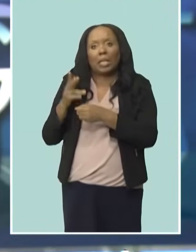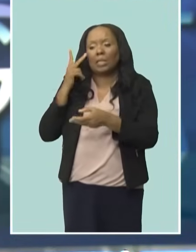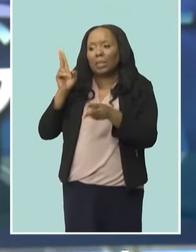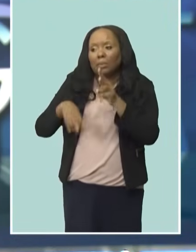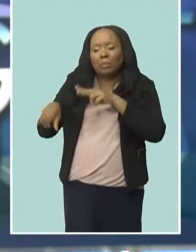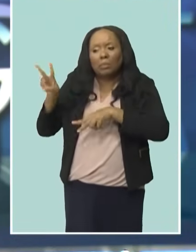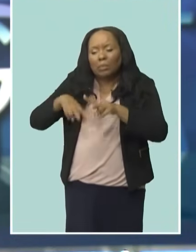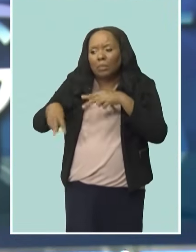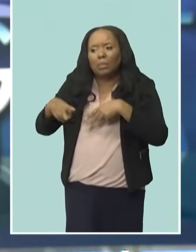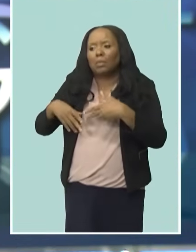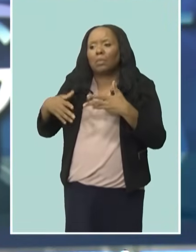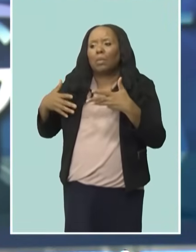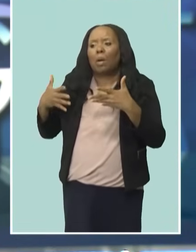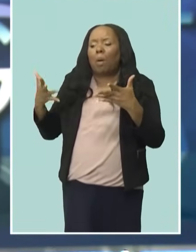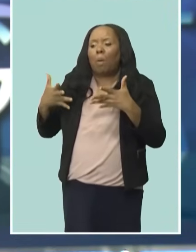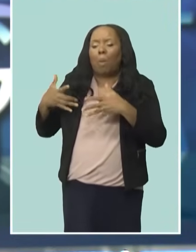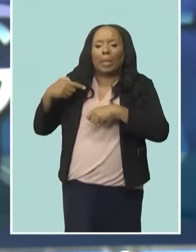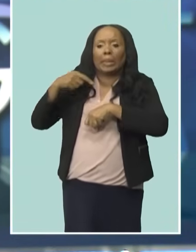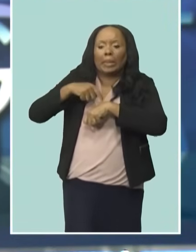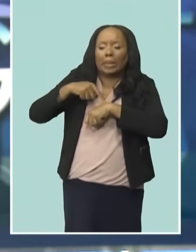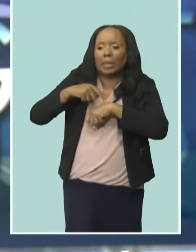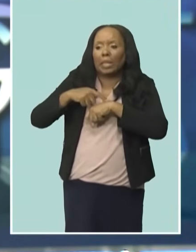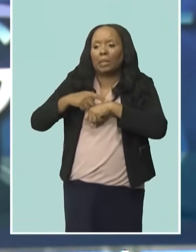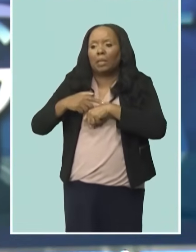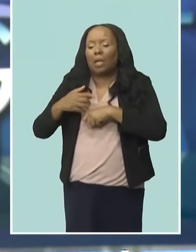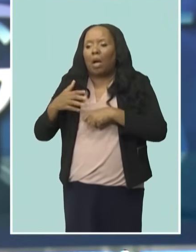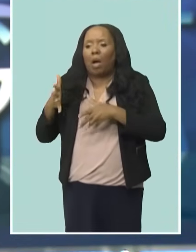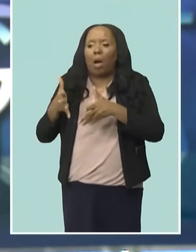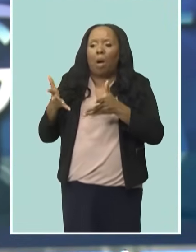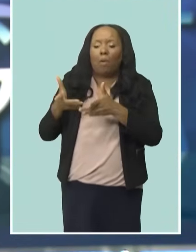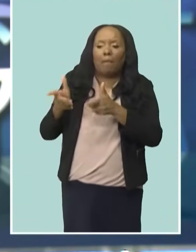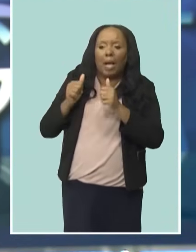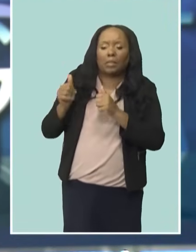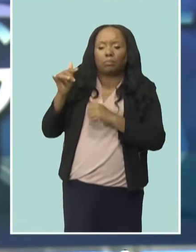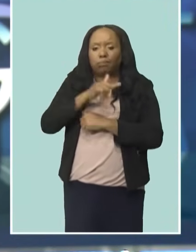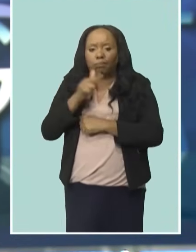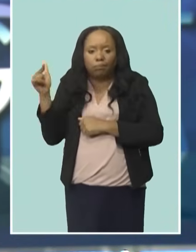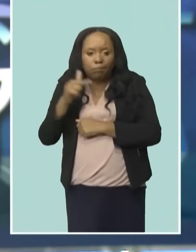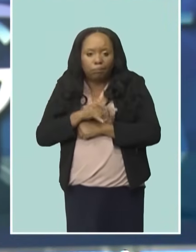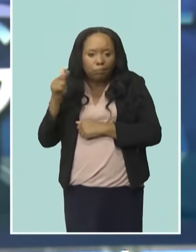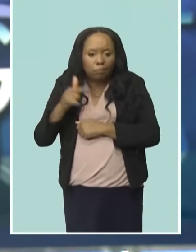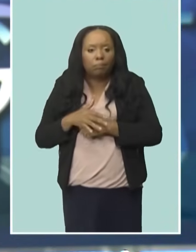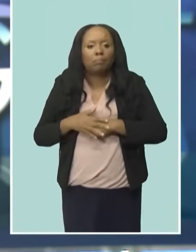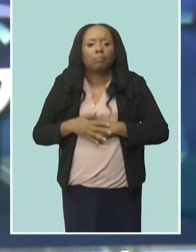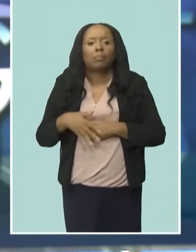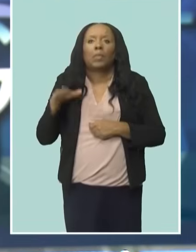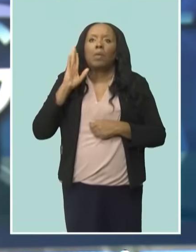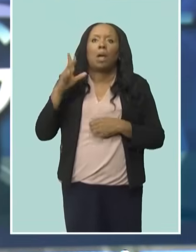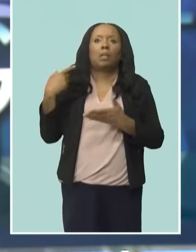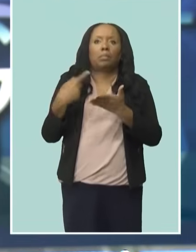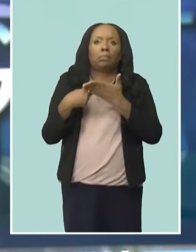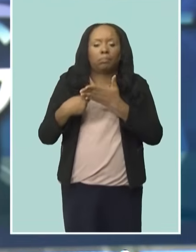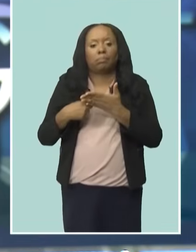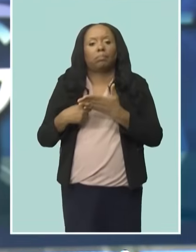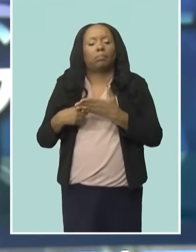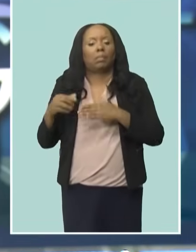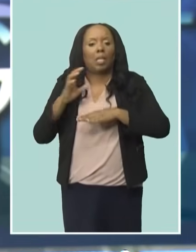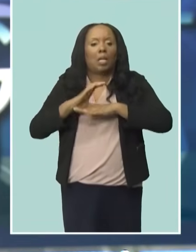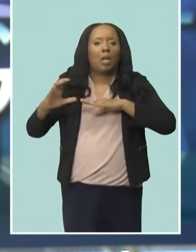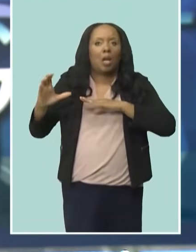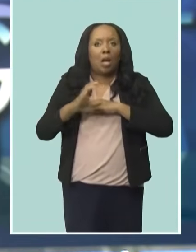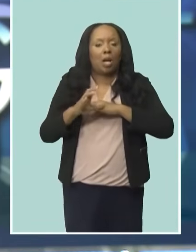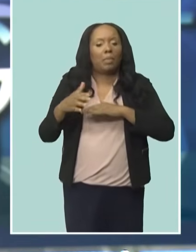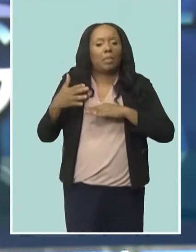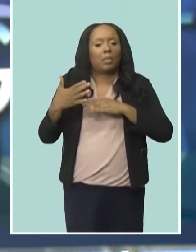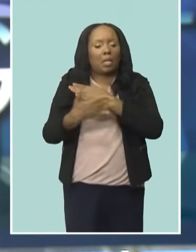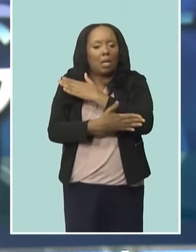time for Montego Bay Airport is. We'll have more on the destruction in Jamaica and other Caribbean countries a